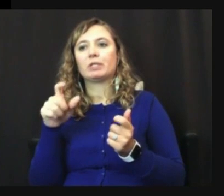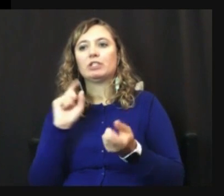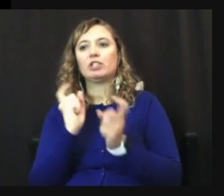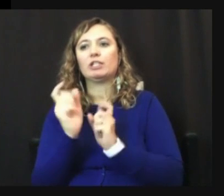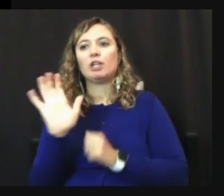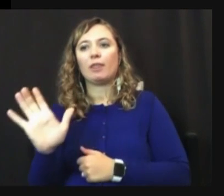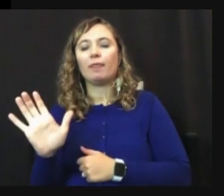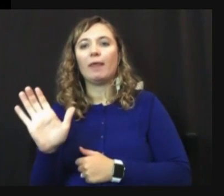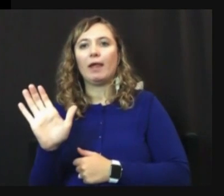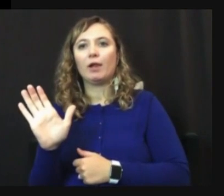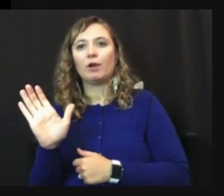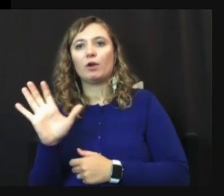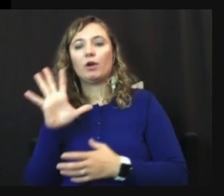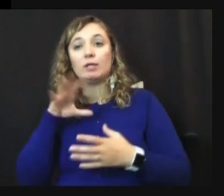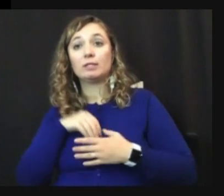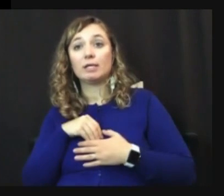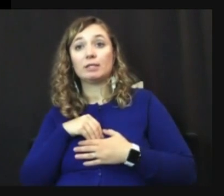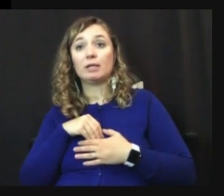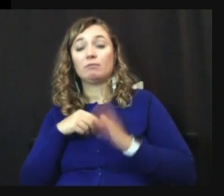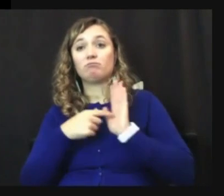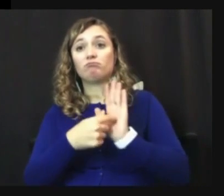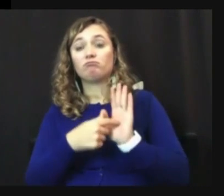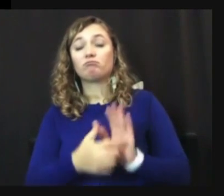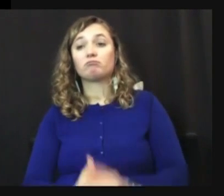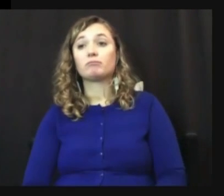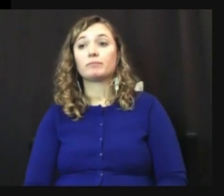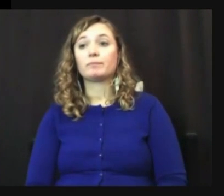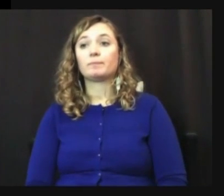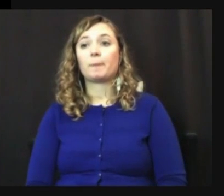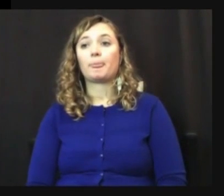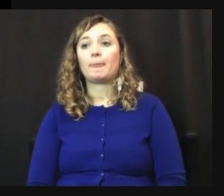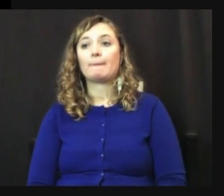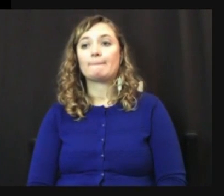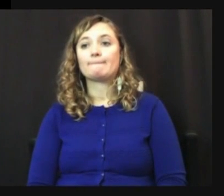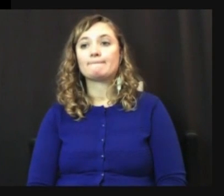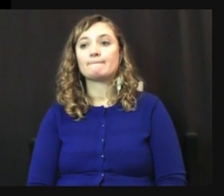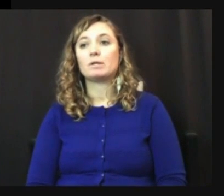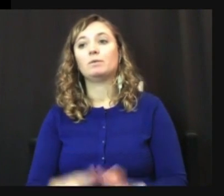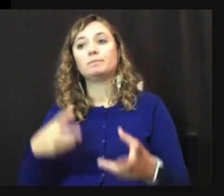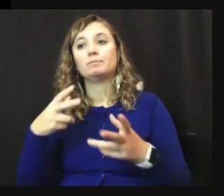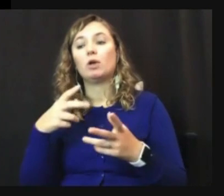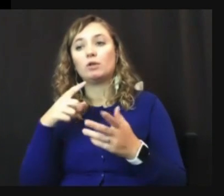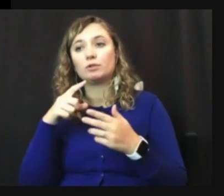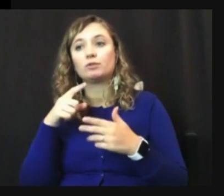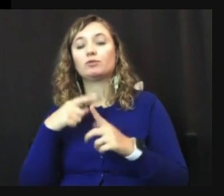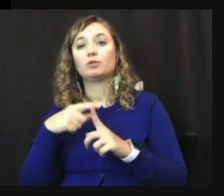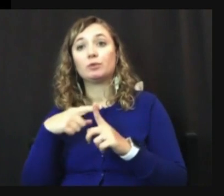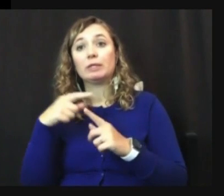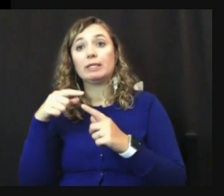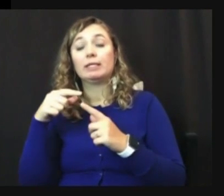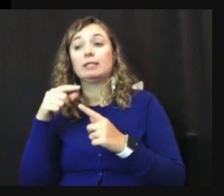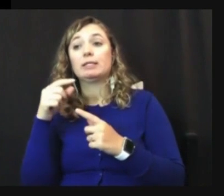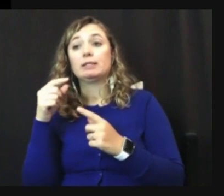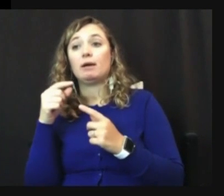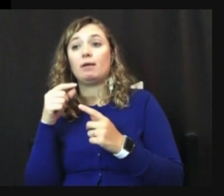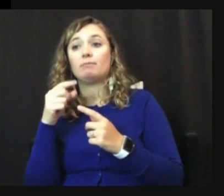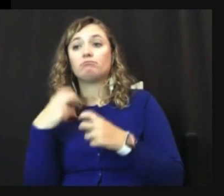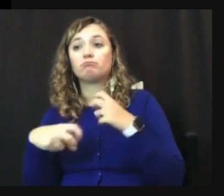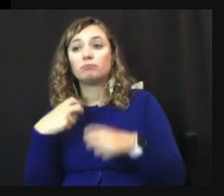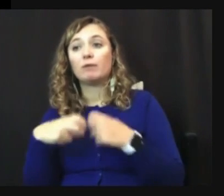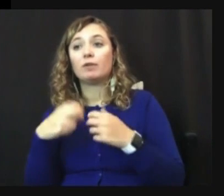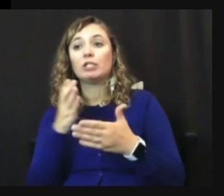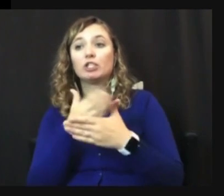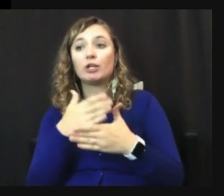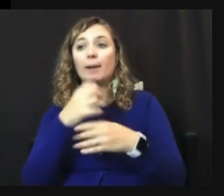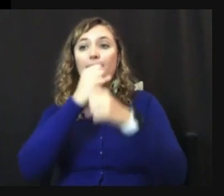in sharing imaginative play or in making friends. And this goes back again into the double empathy problem. It's not just